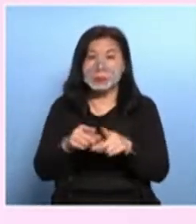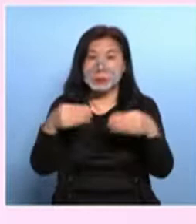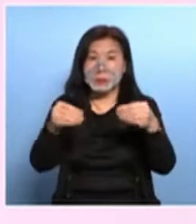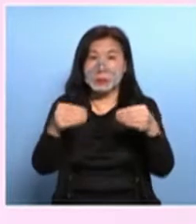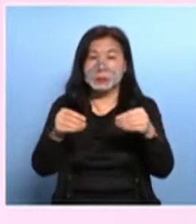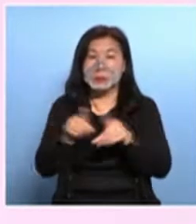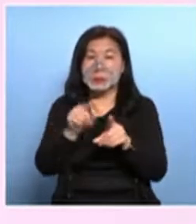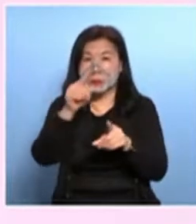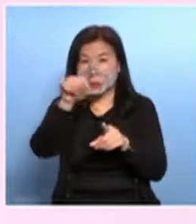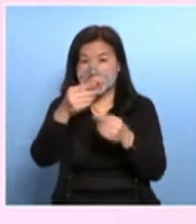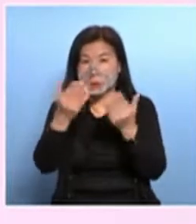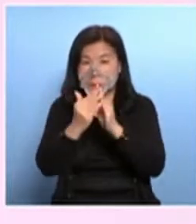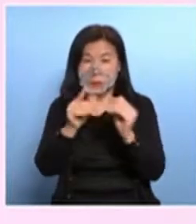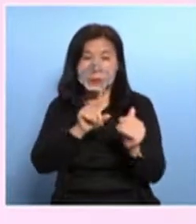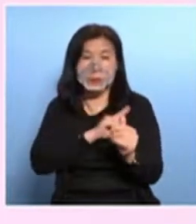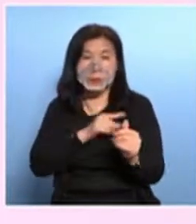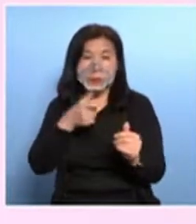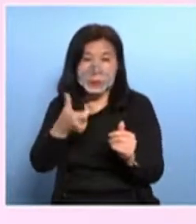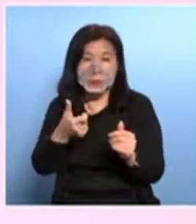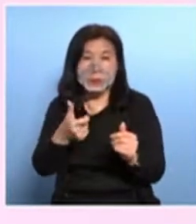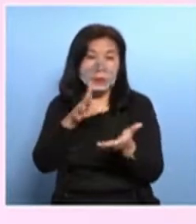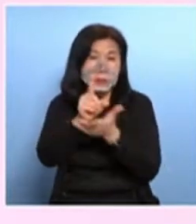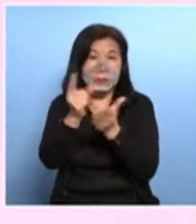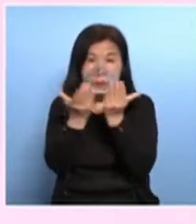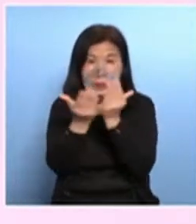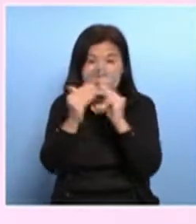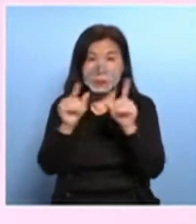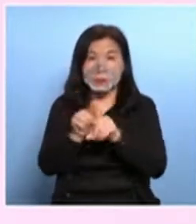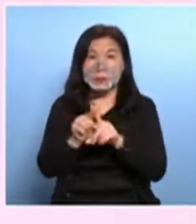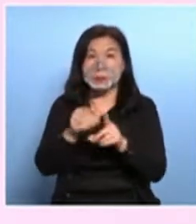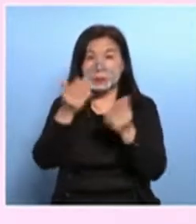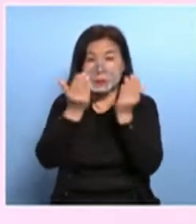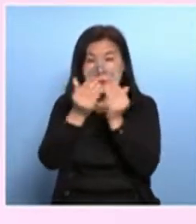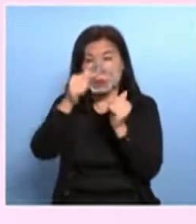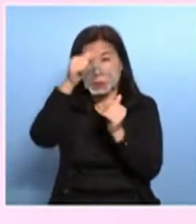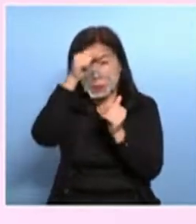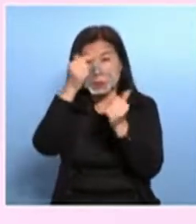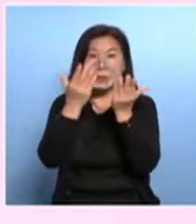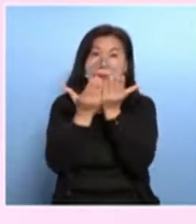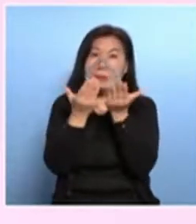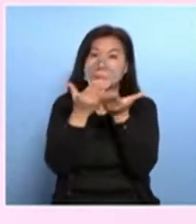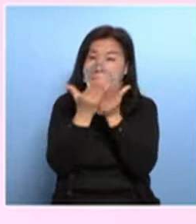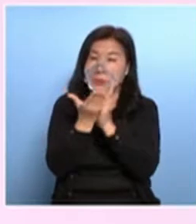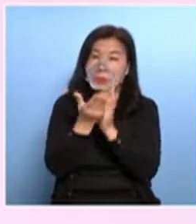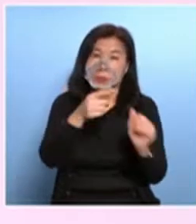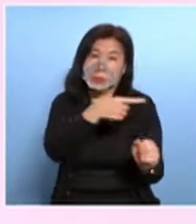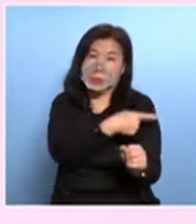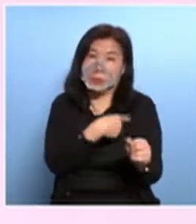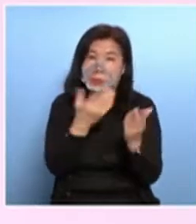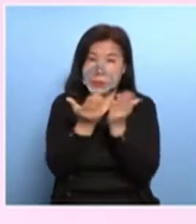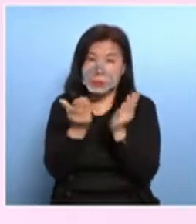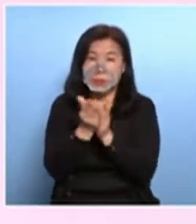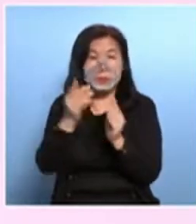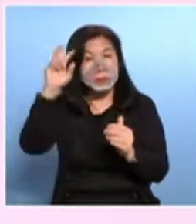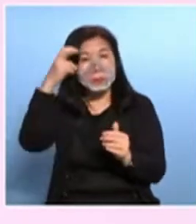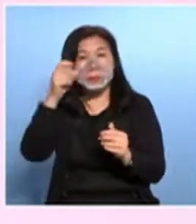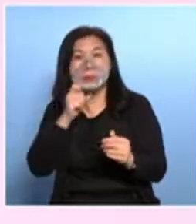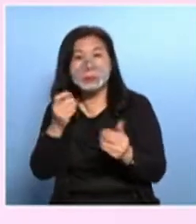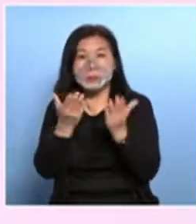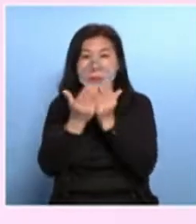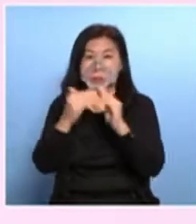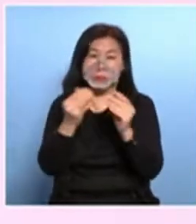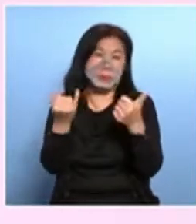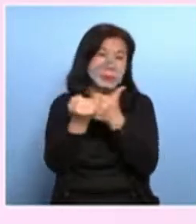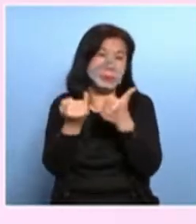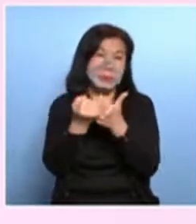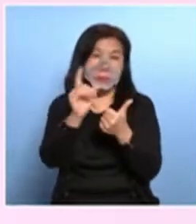payable by tertiary institutions to the HA in respect of their subsidized undergraduate programs and taught postgraduate programs